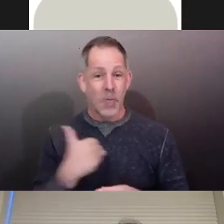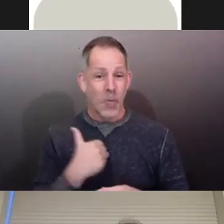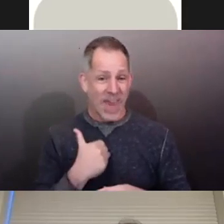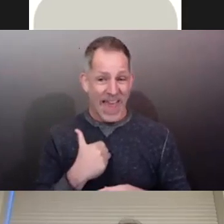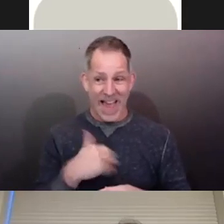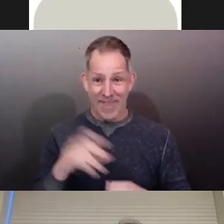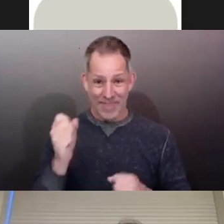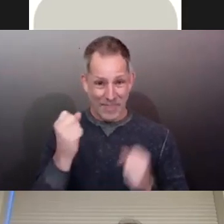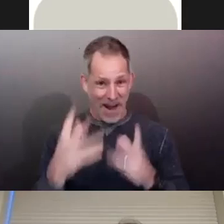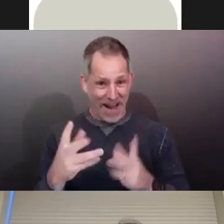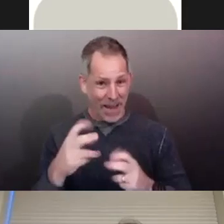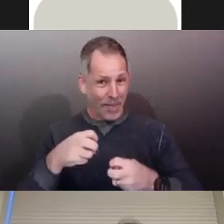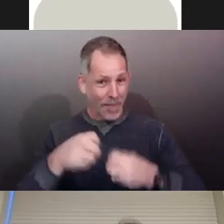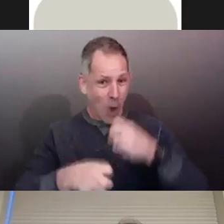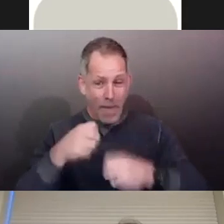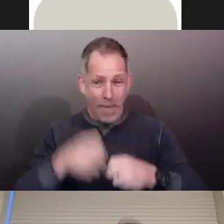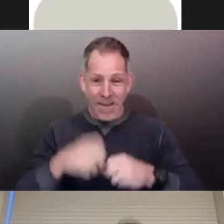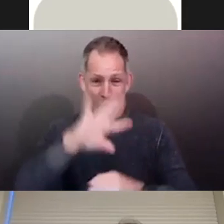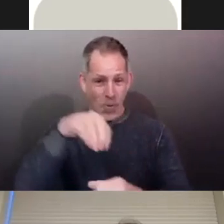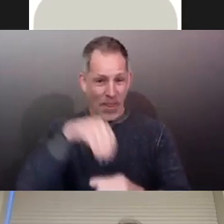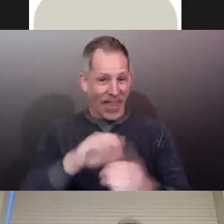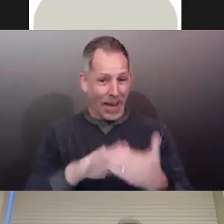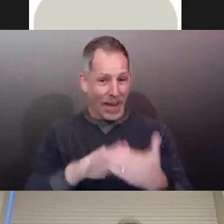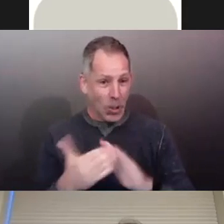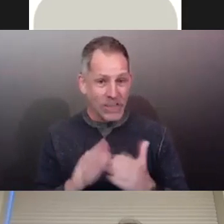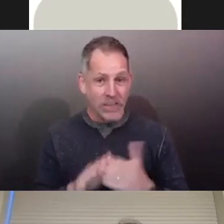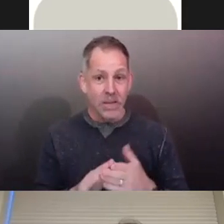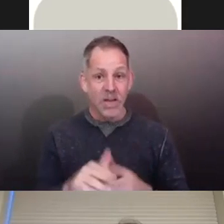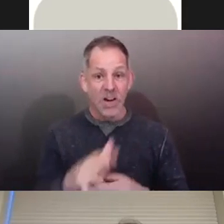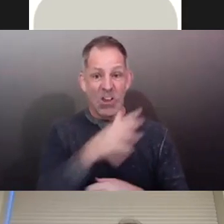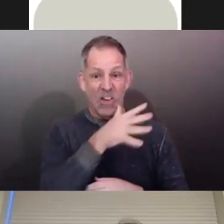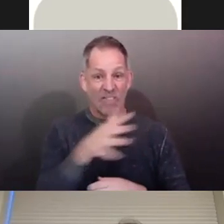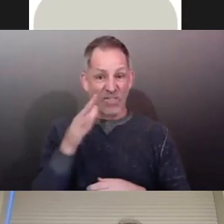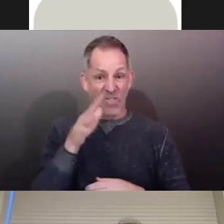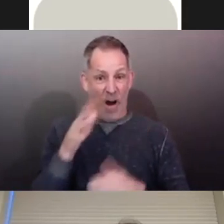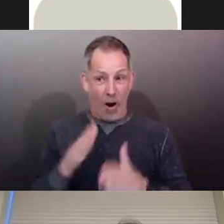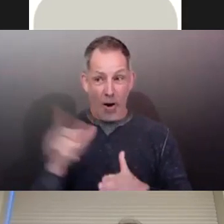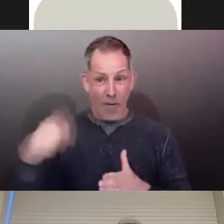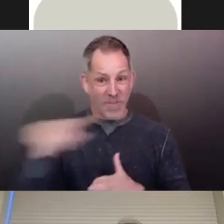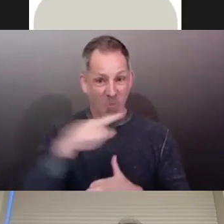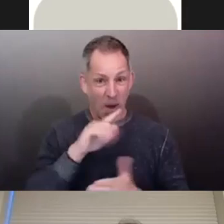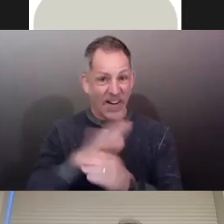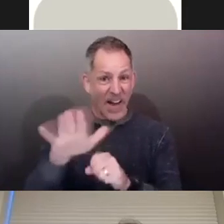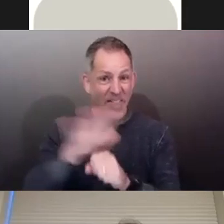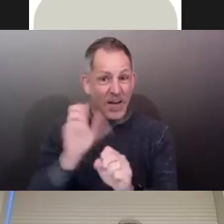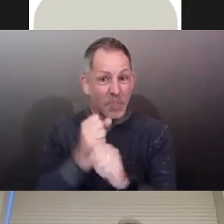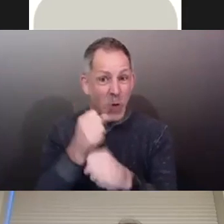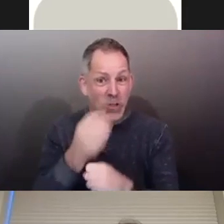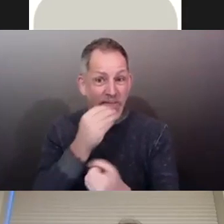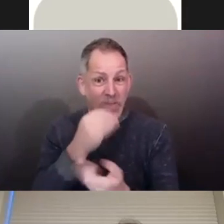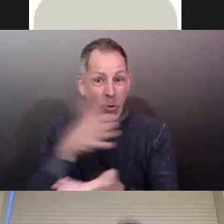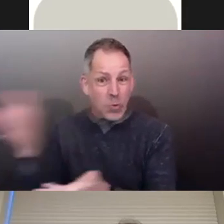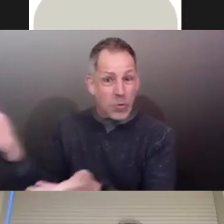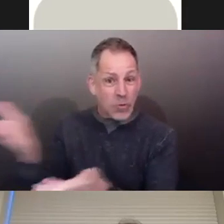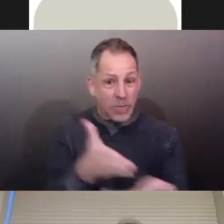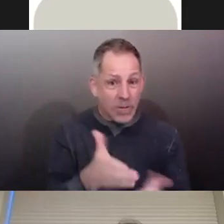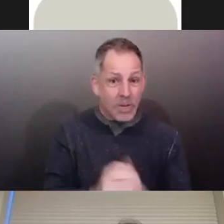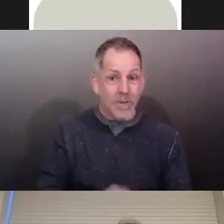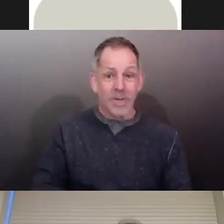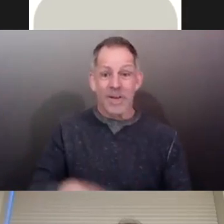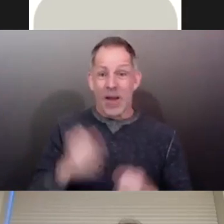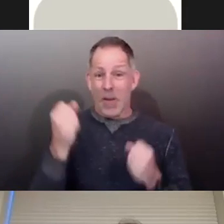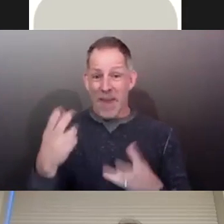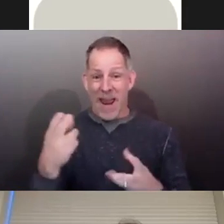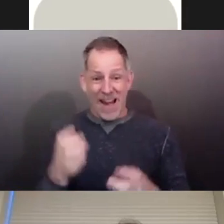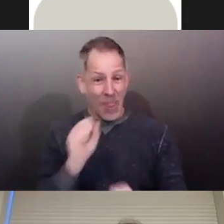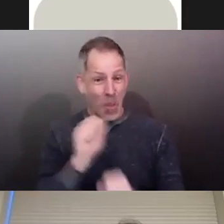lost markets as soon as everything was shut down. With the hard work of the ECC and our agriculture office, we were able to stand up a program